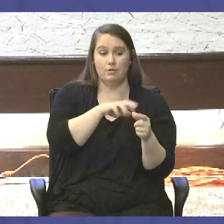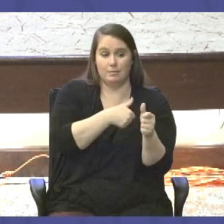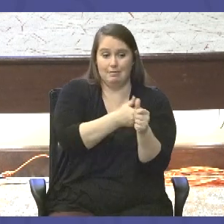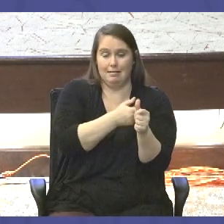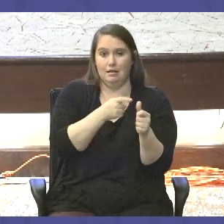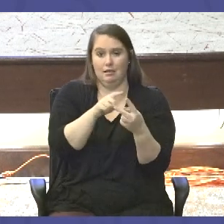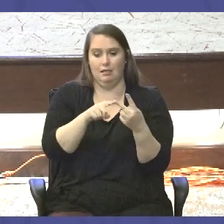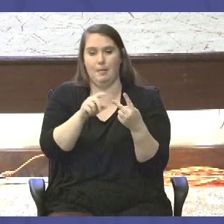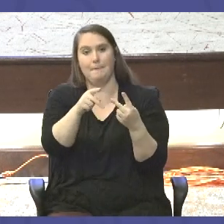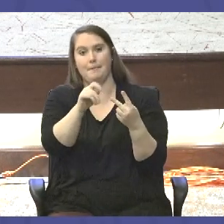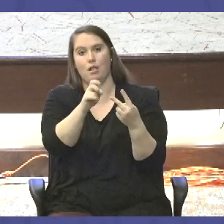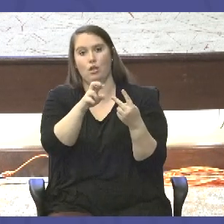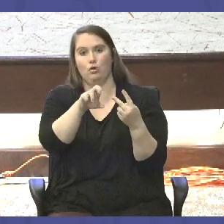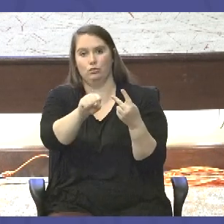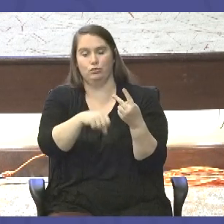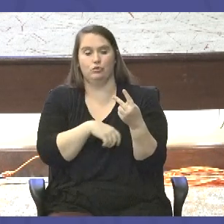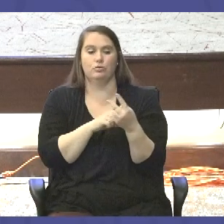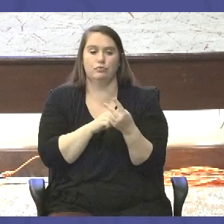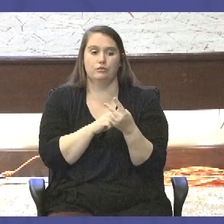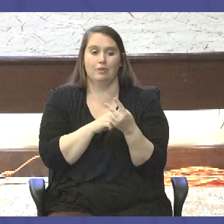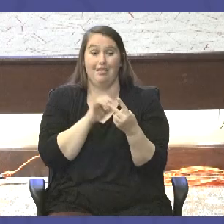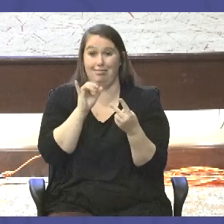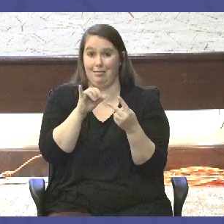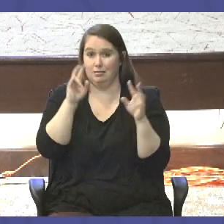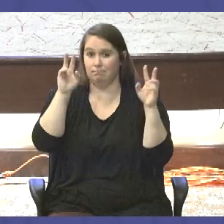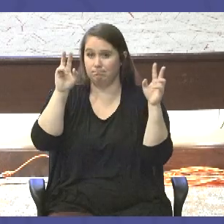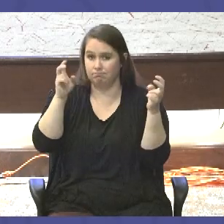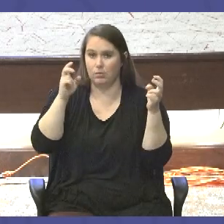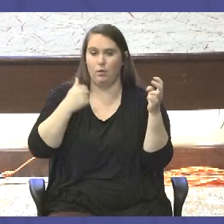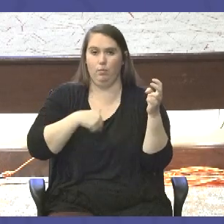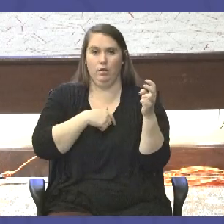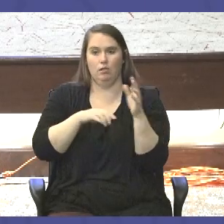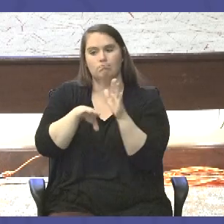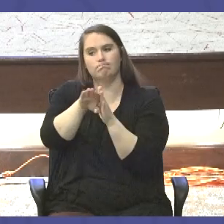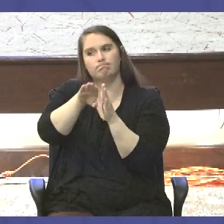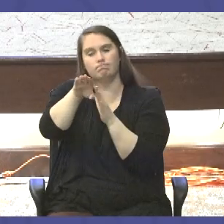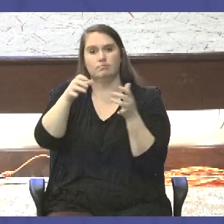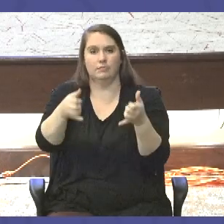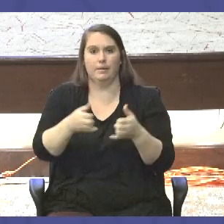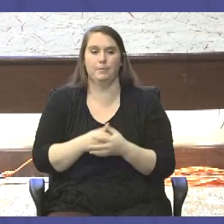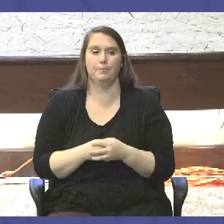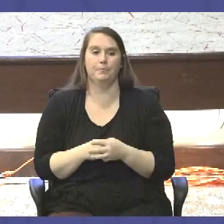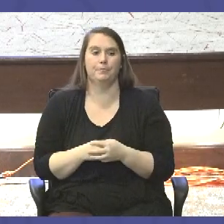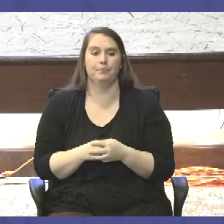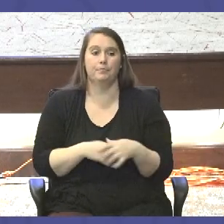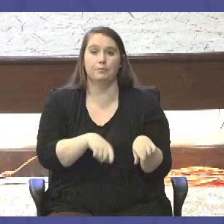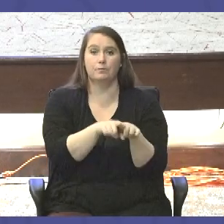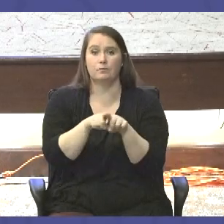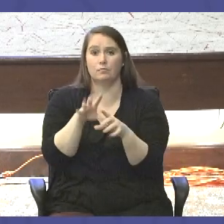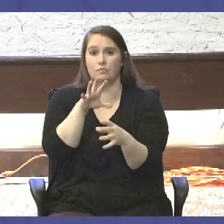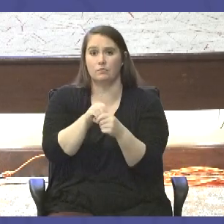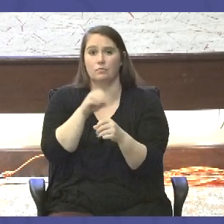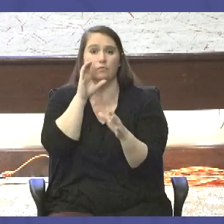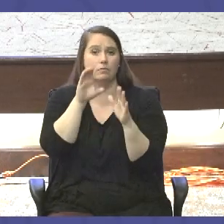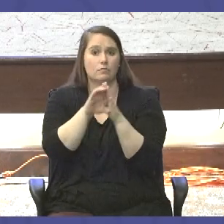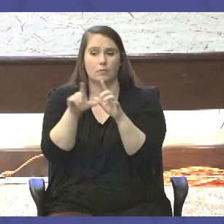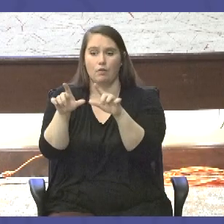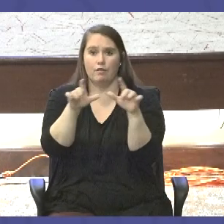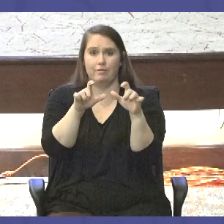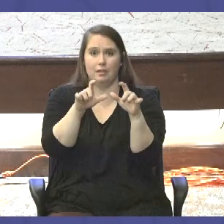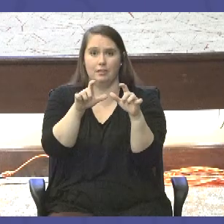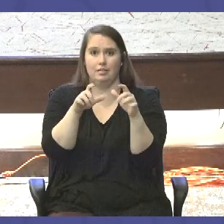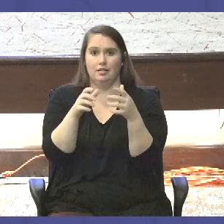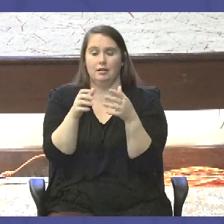which includes a tagline there that we are working to develop. We also include photography guidelines and